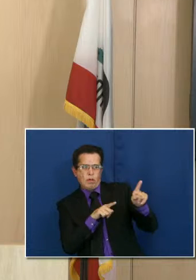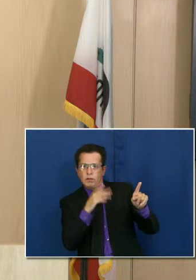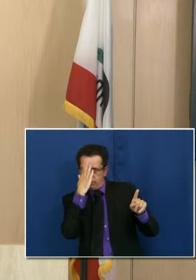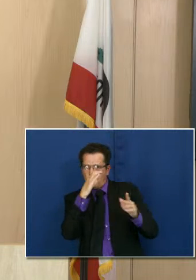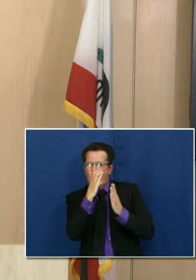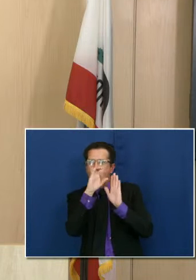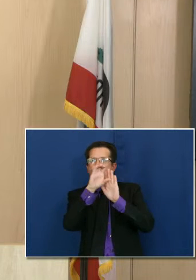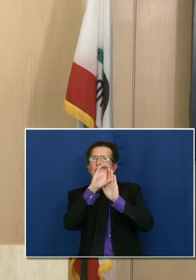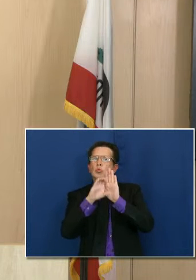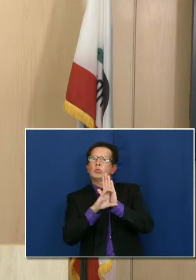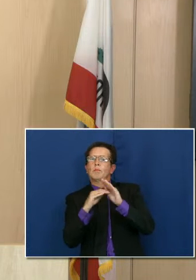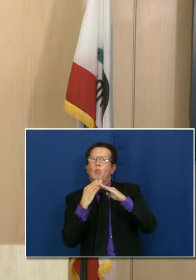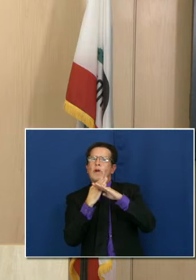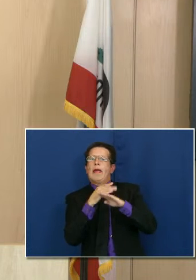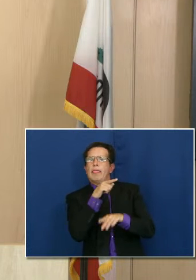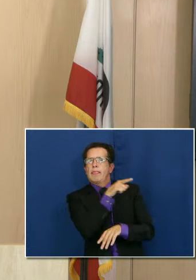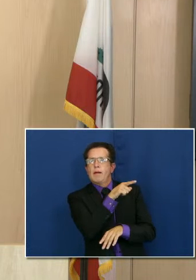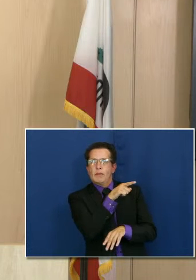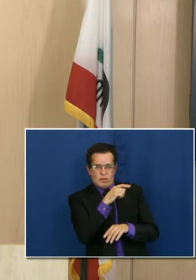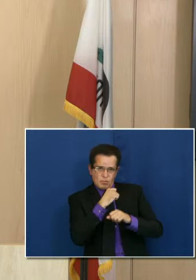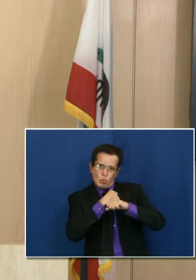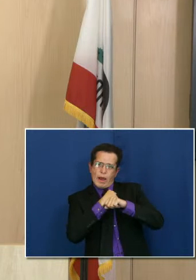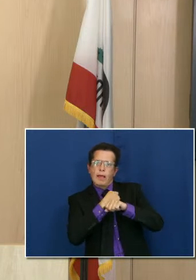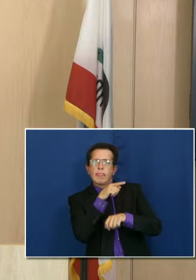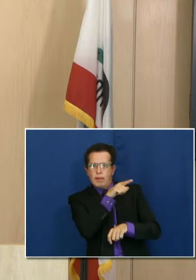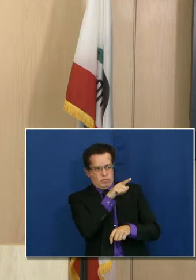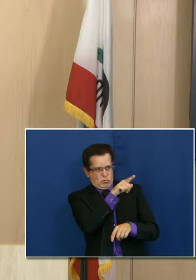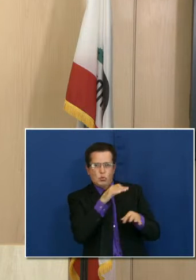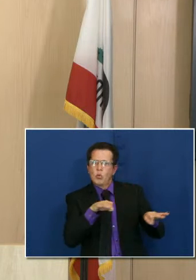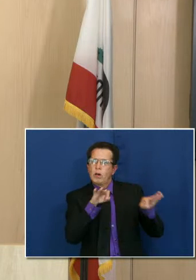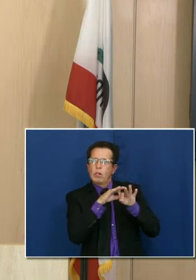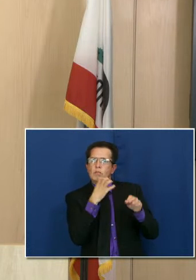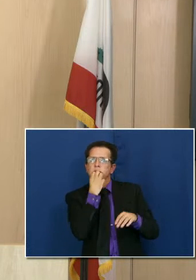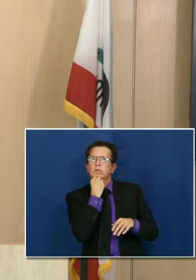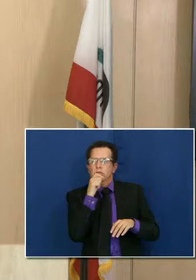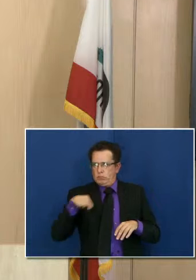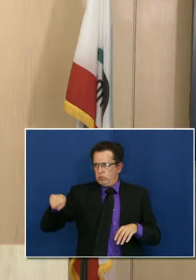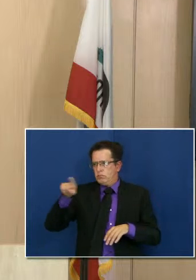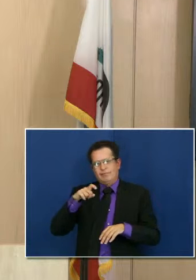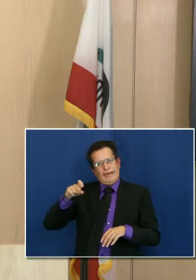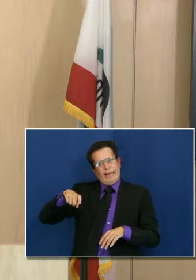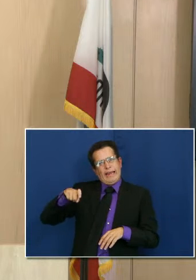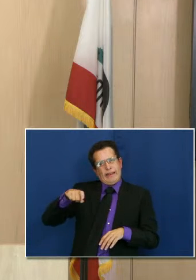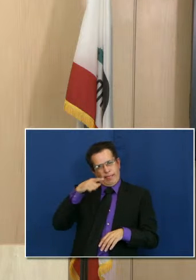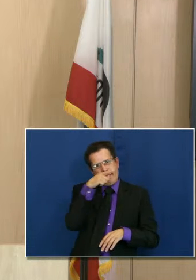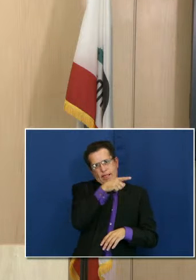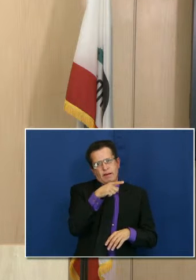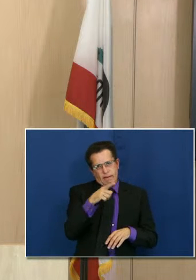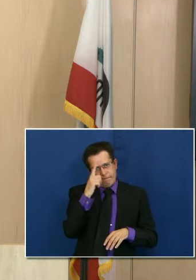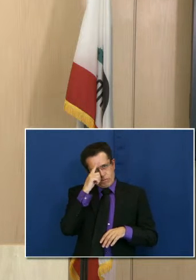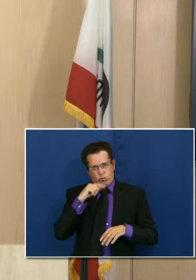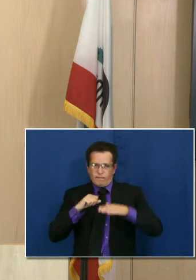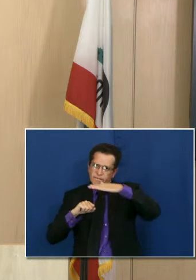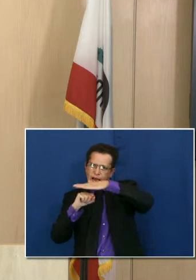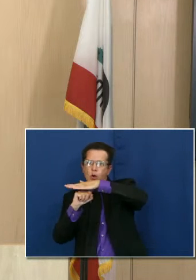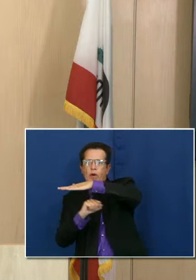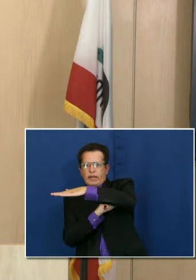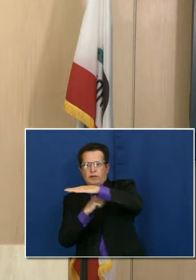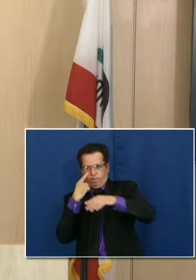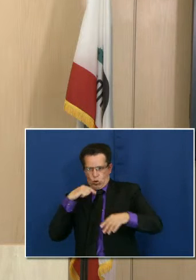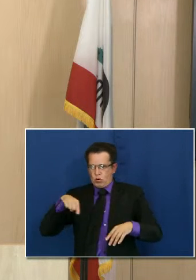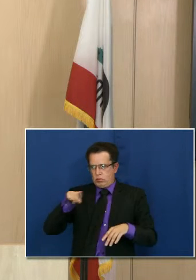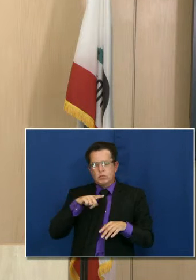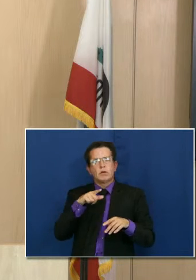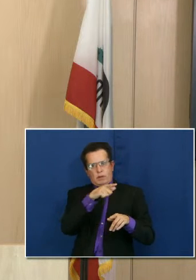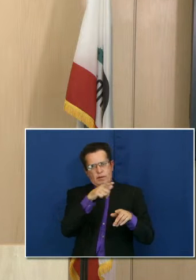constitutionally protected and because they are critical and foundational to many members of our society, are allowed together in unlimited numbers